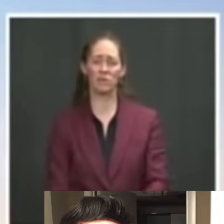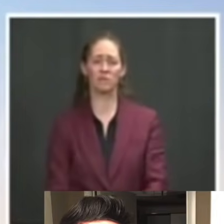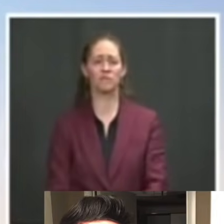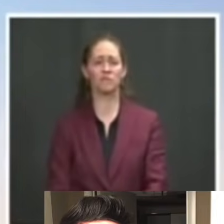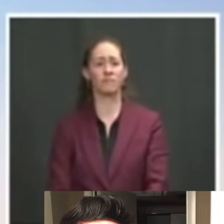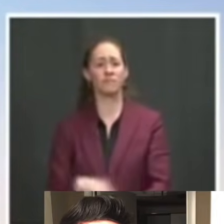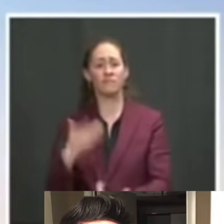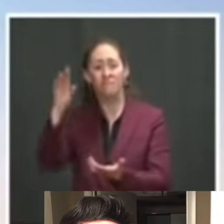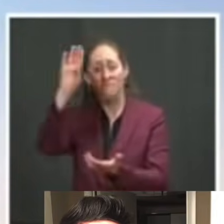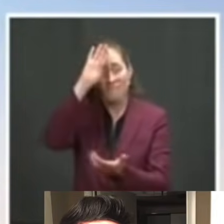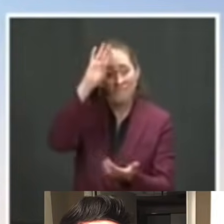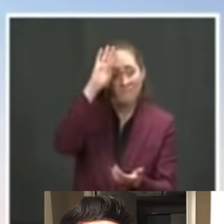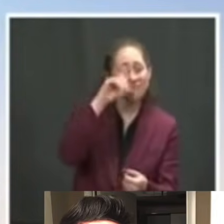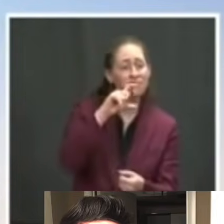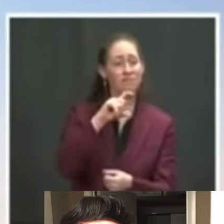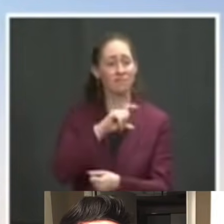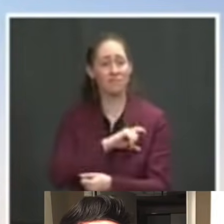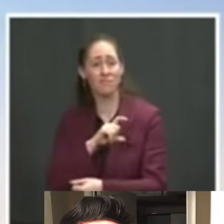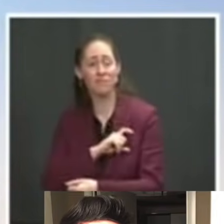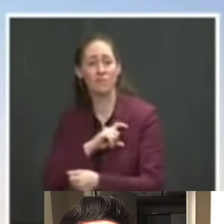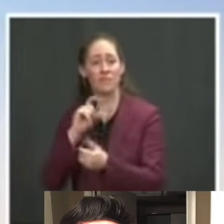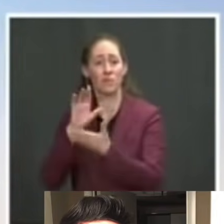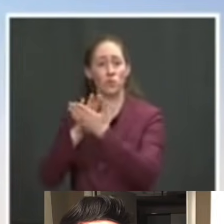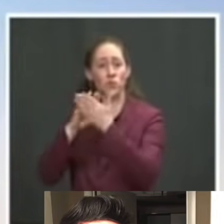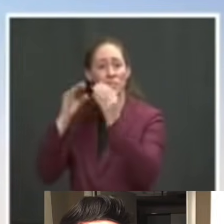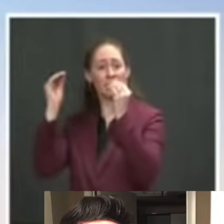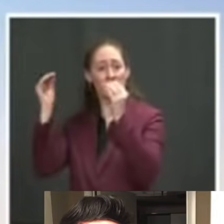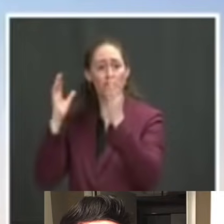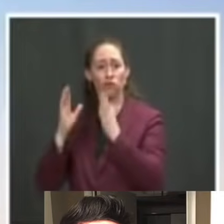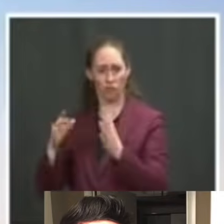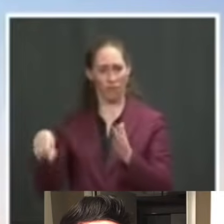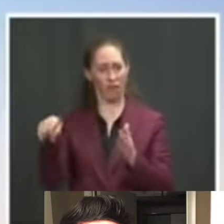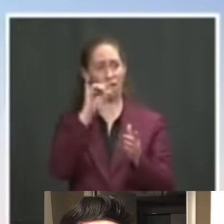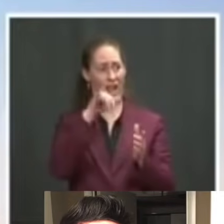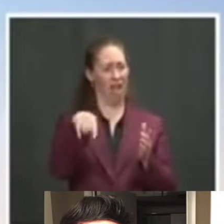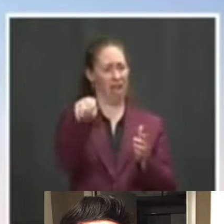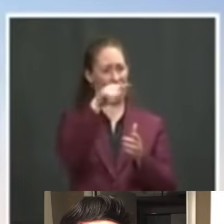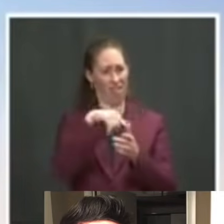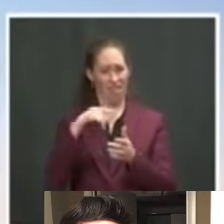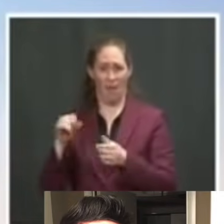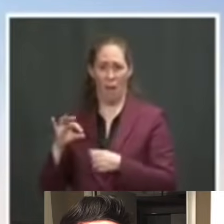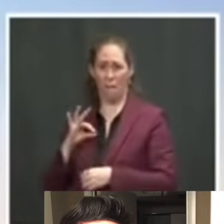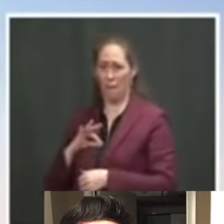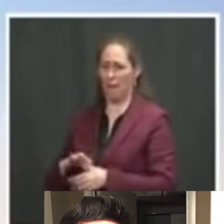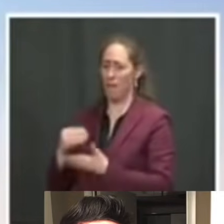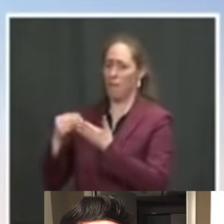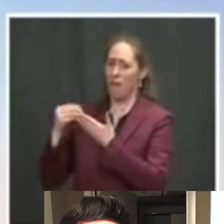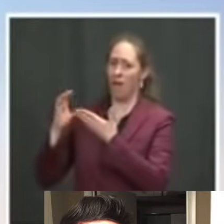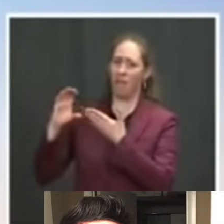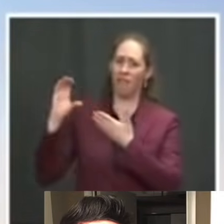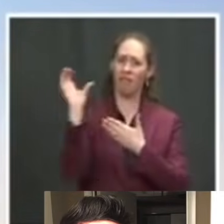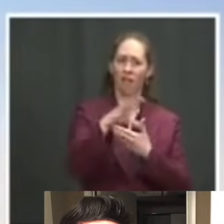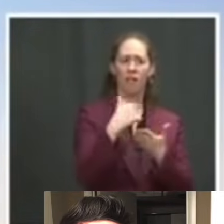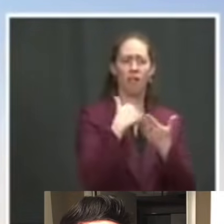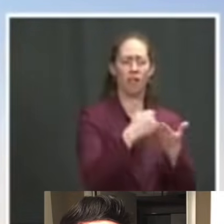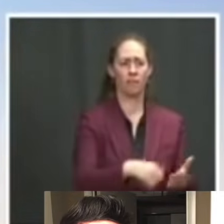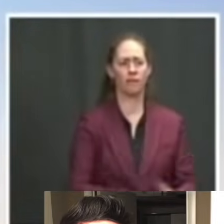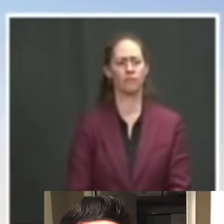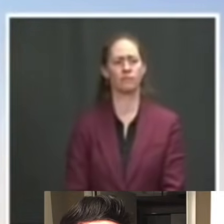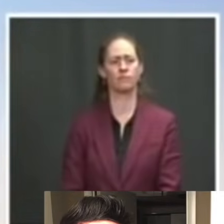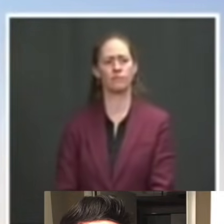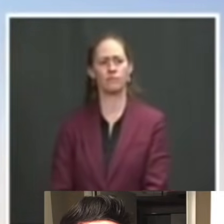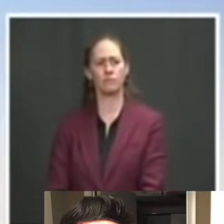who could benefit from this assistance that's going out. But given that based on those numbers, obviously, we now recognize that California has much more money